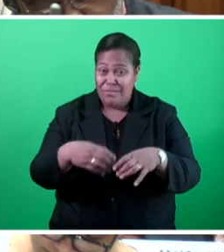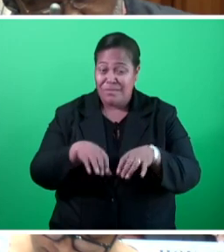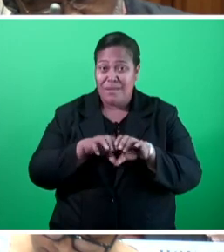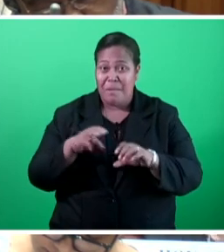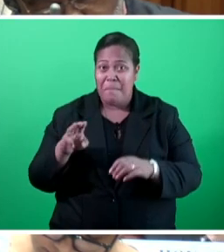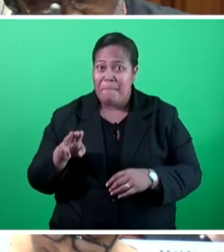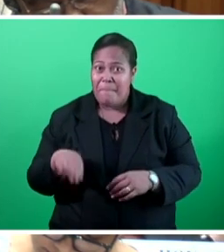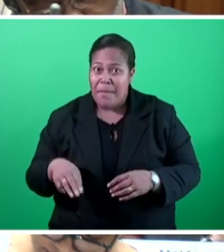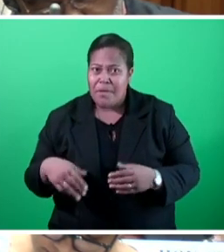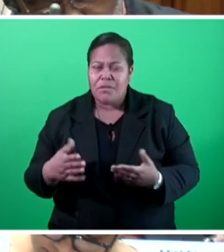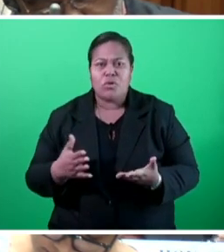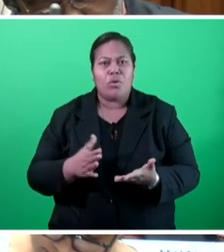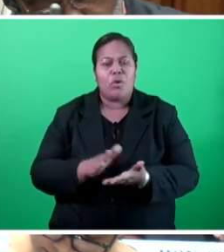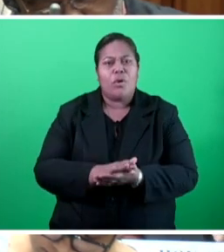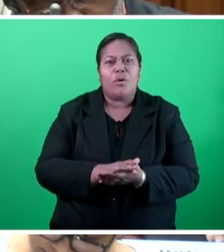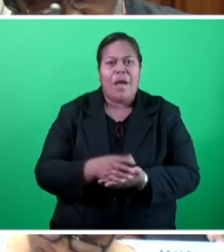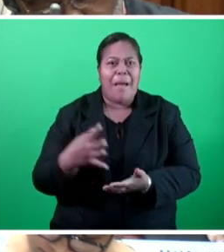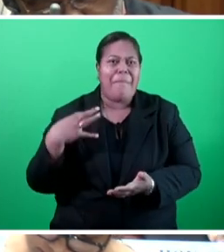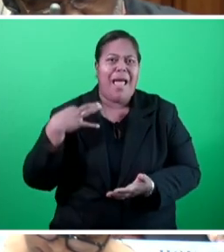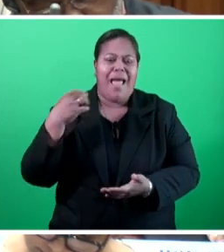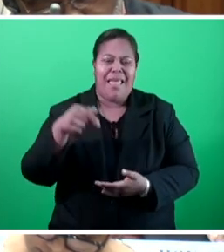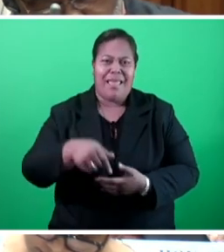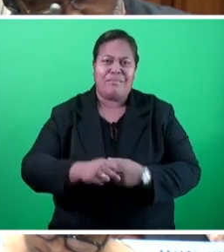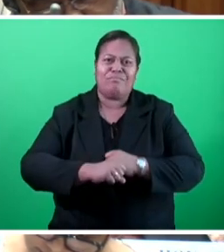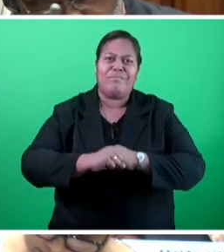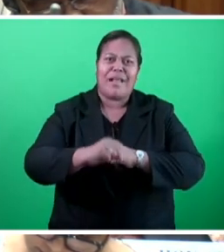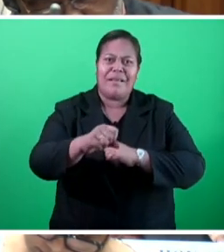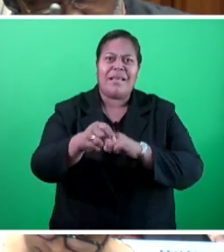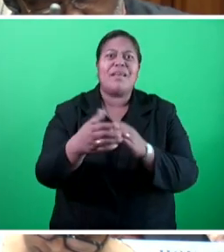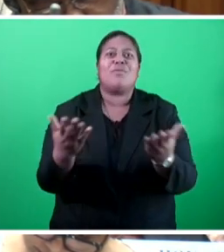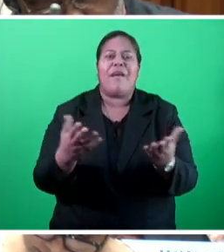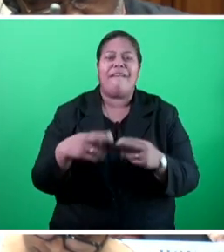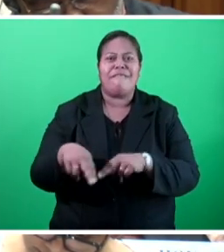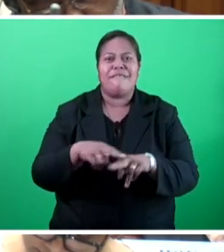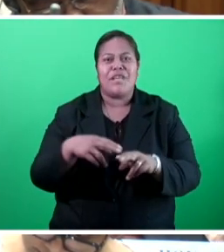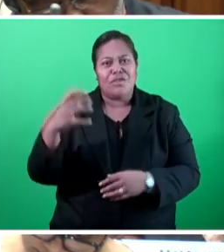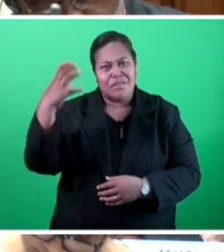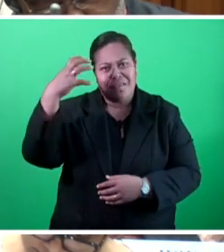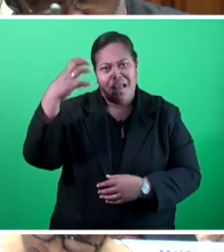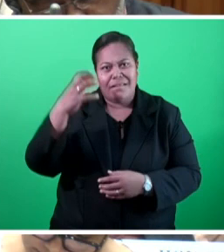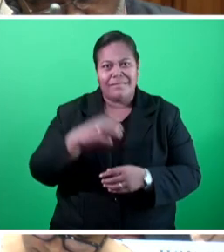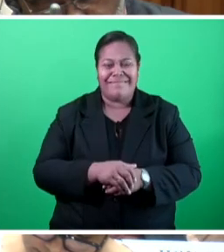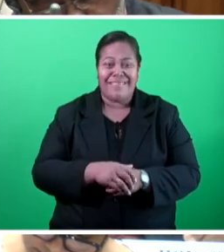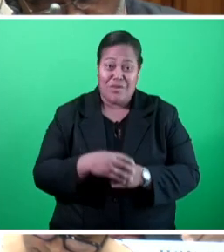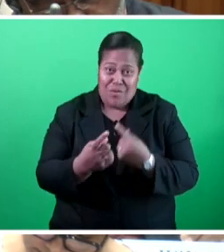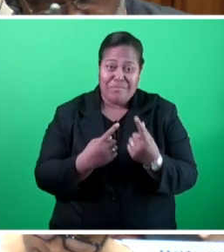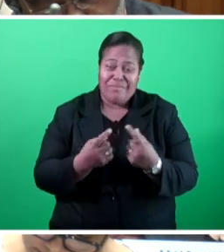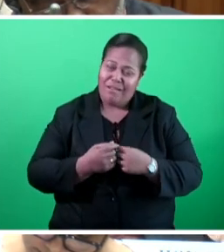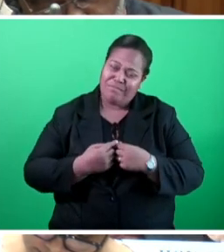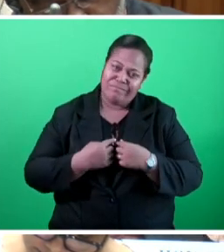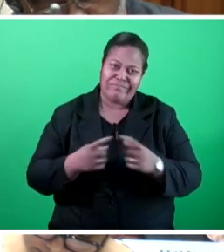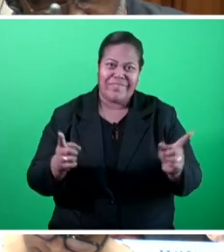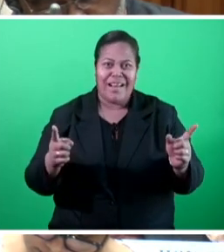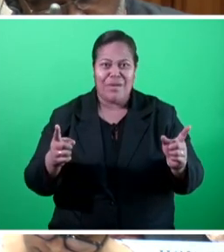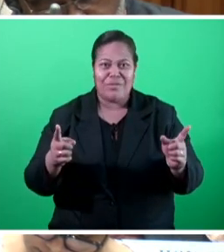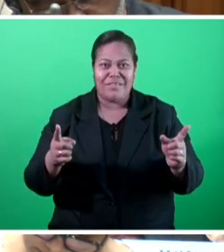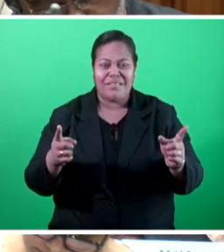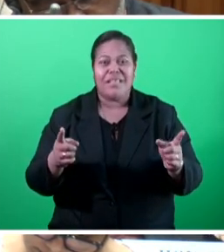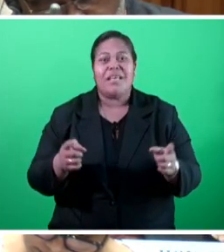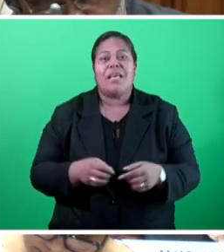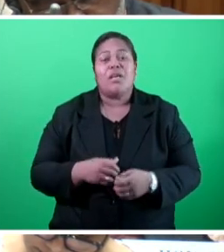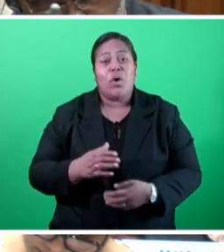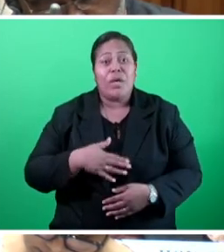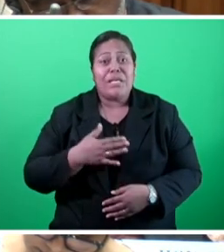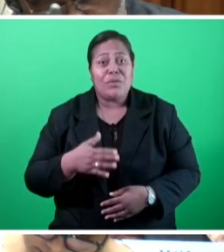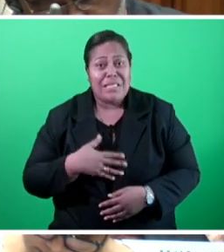of interest published in the Fiji Sun and on the Ministry's website. Interested individuals were given 4 weeks,